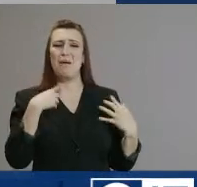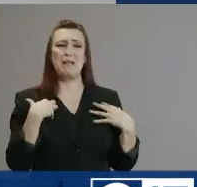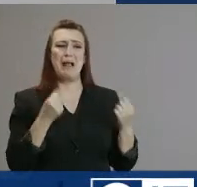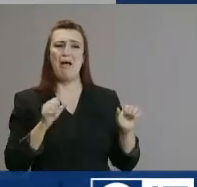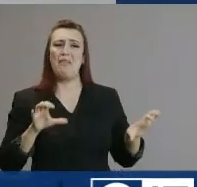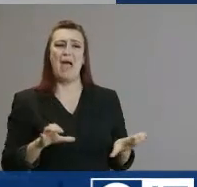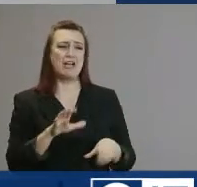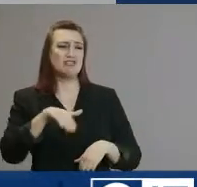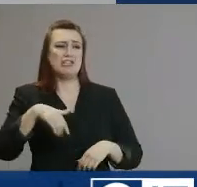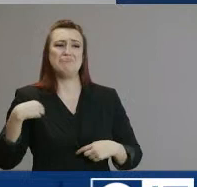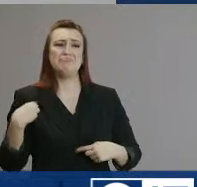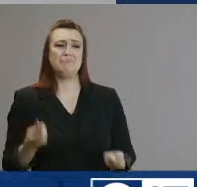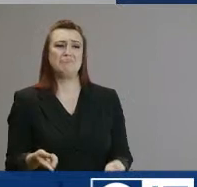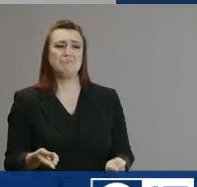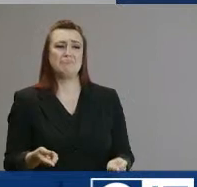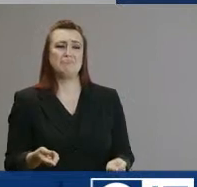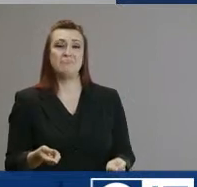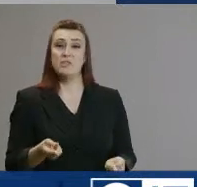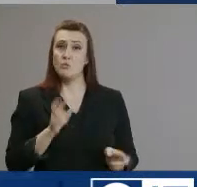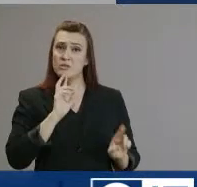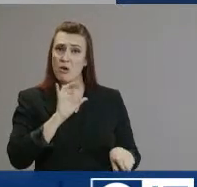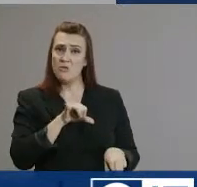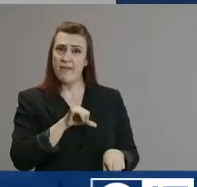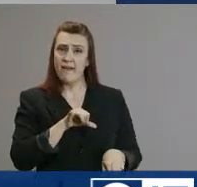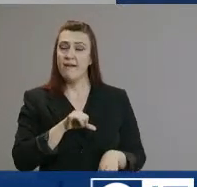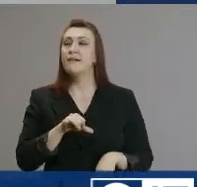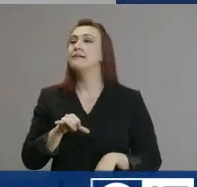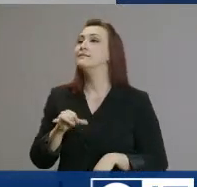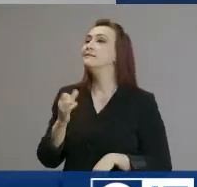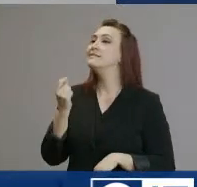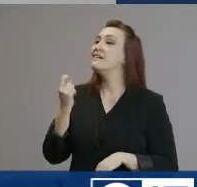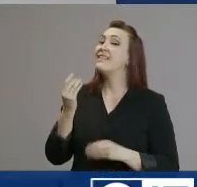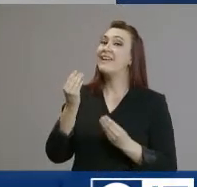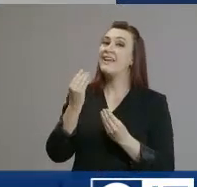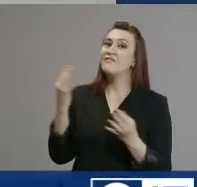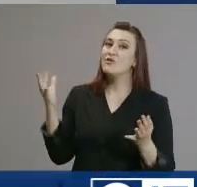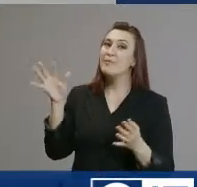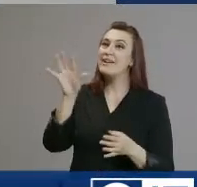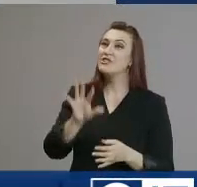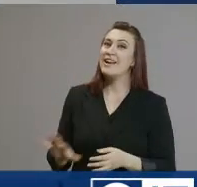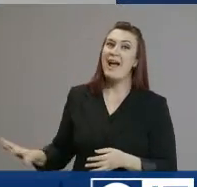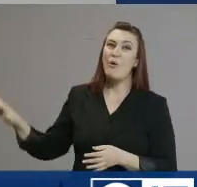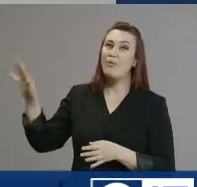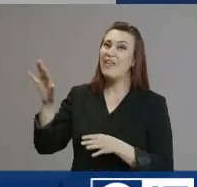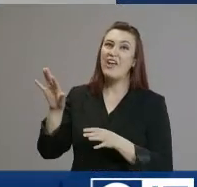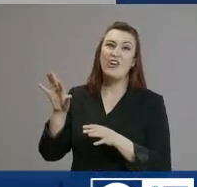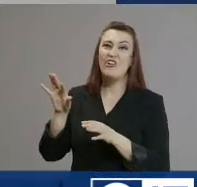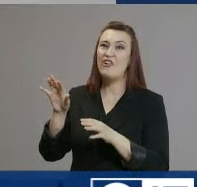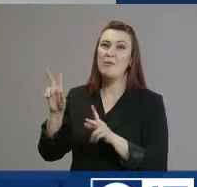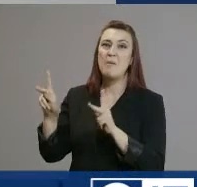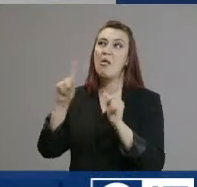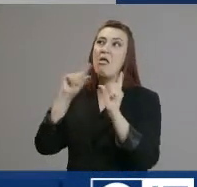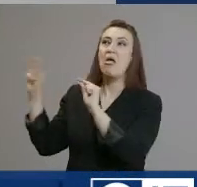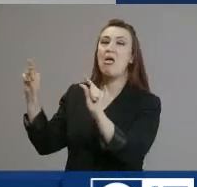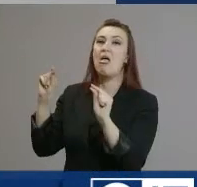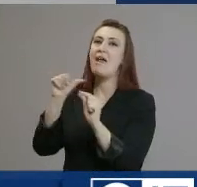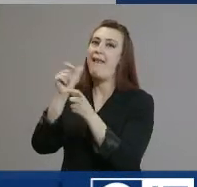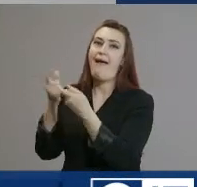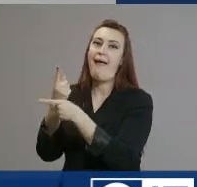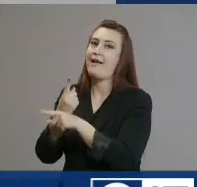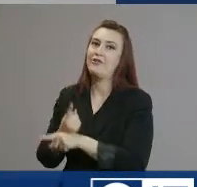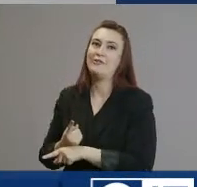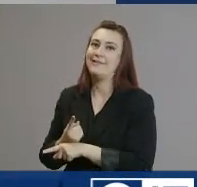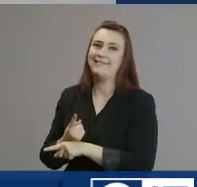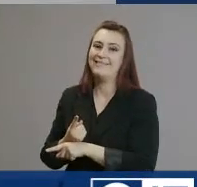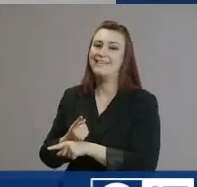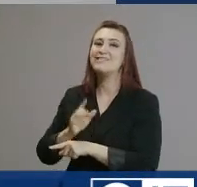The information that was out there nationally was inaccurate. Now you have the accurate information, and the citizens